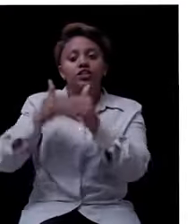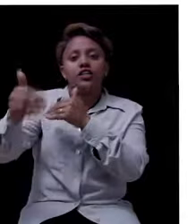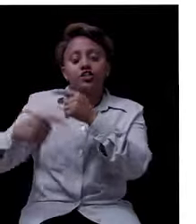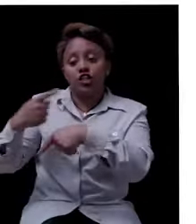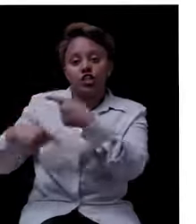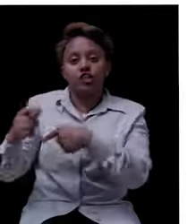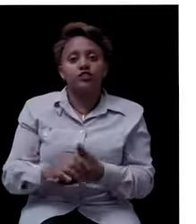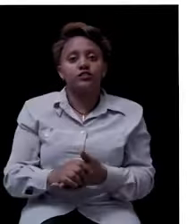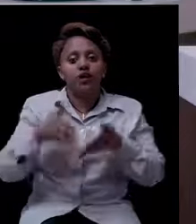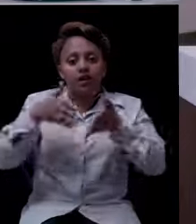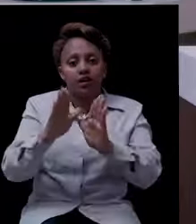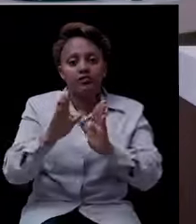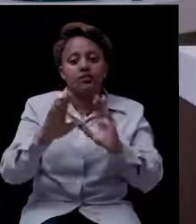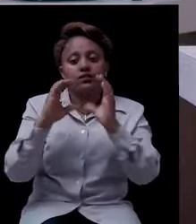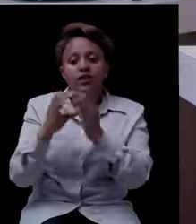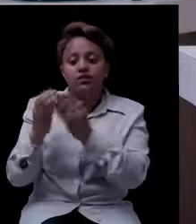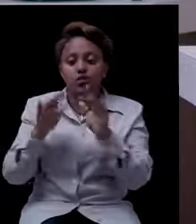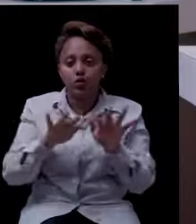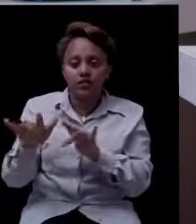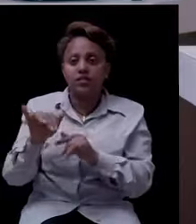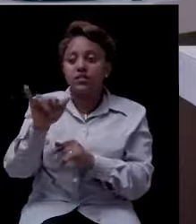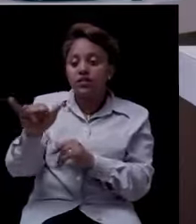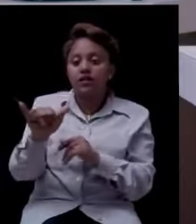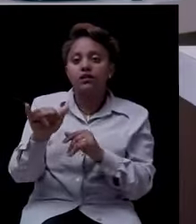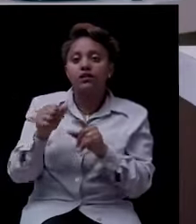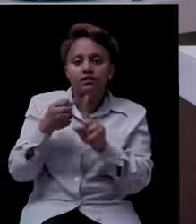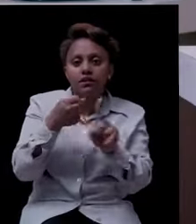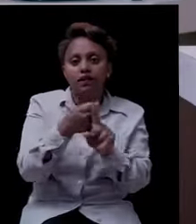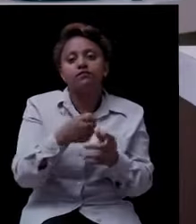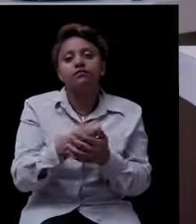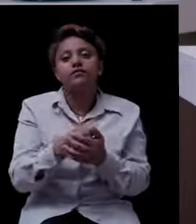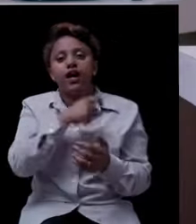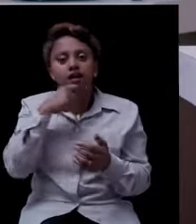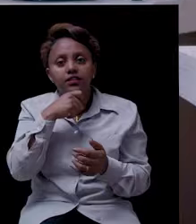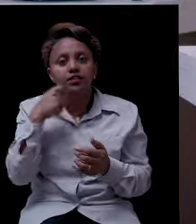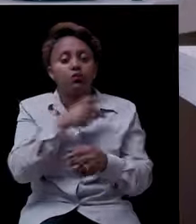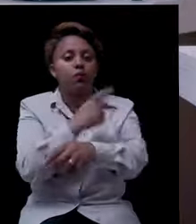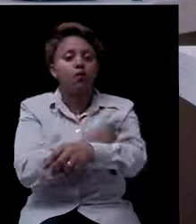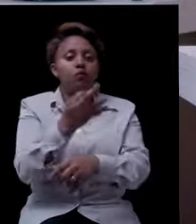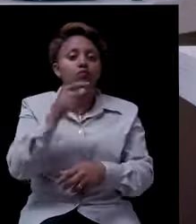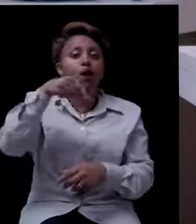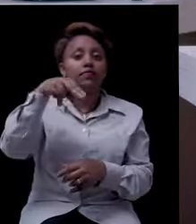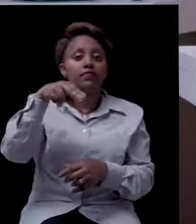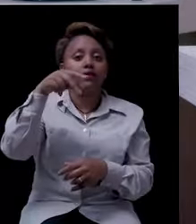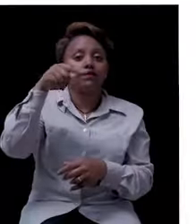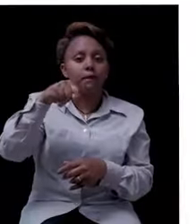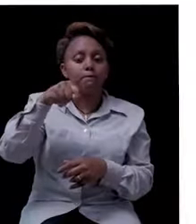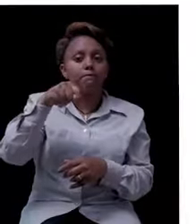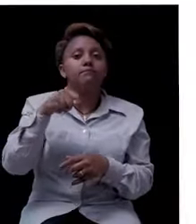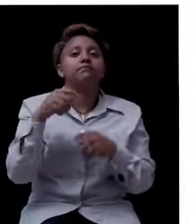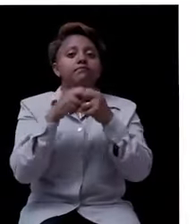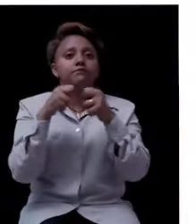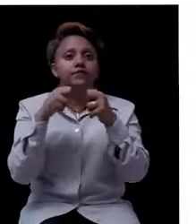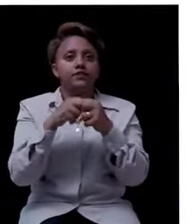generation of computing. Unlike classic computers, they derive their computing power by harnessing the power of quantum physics.